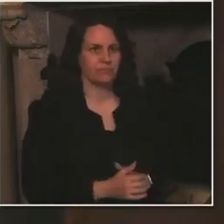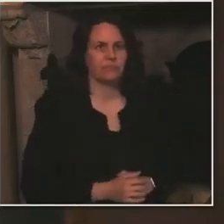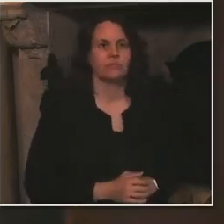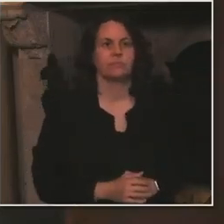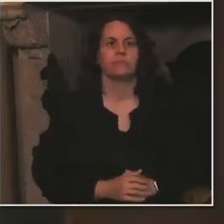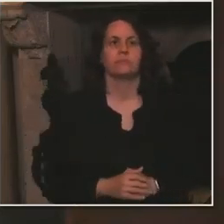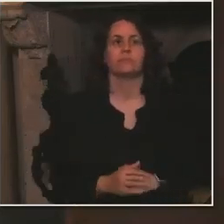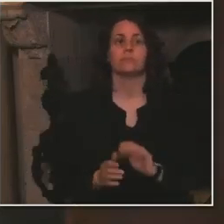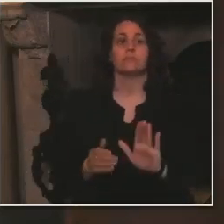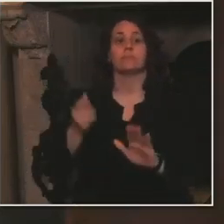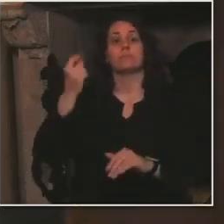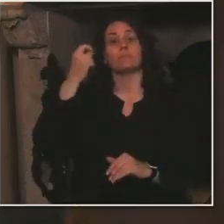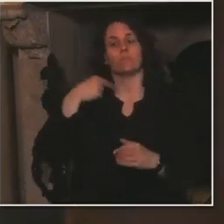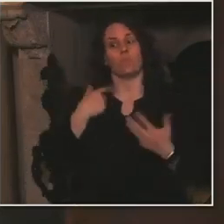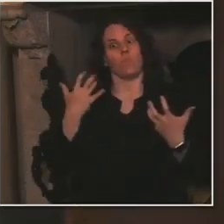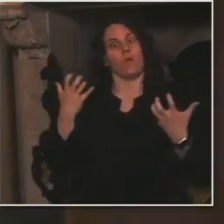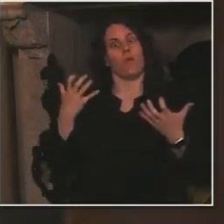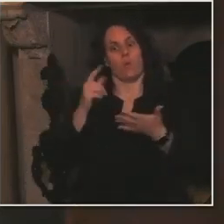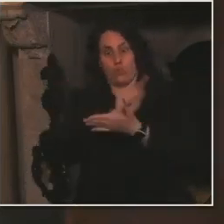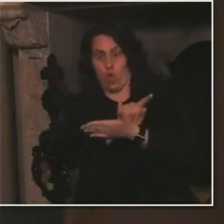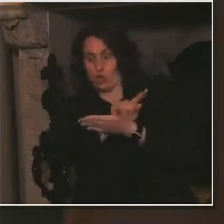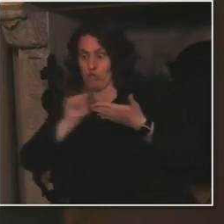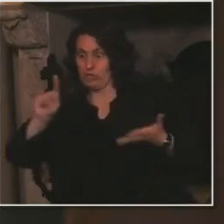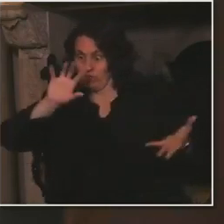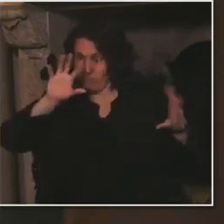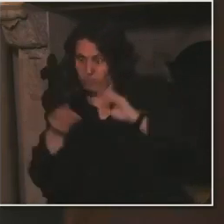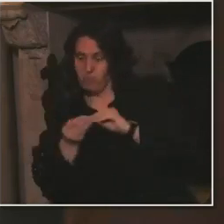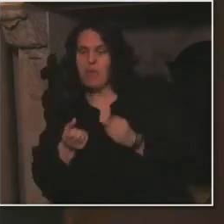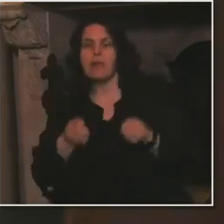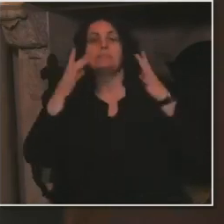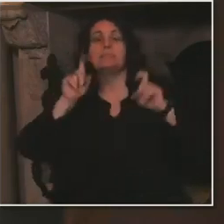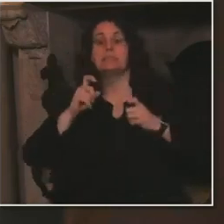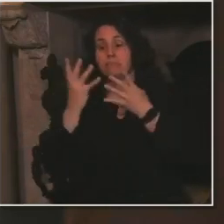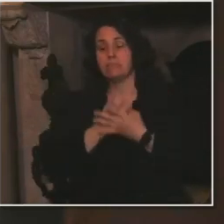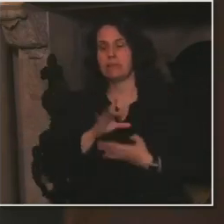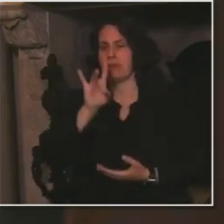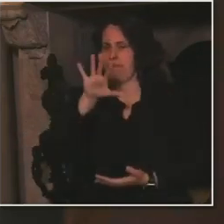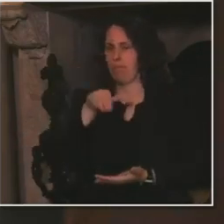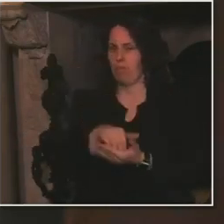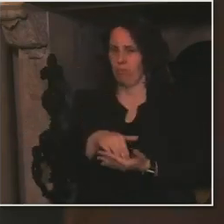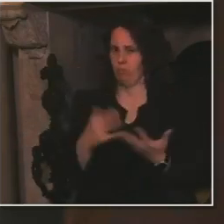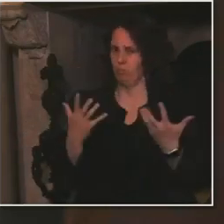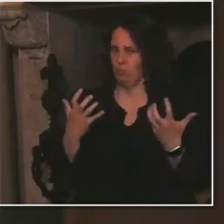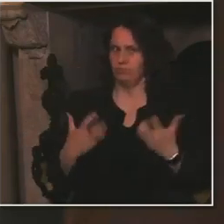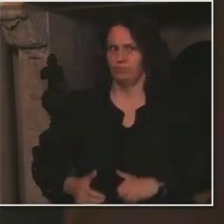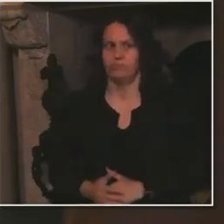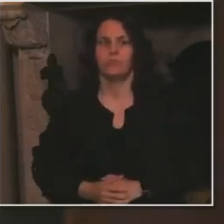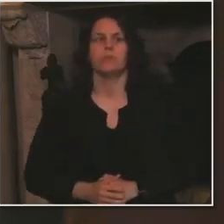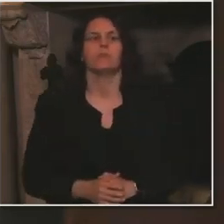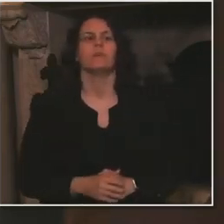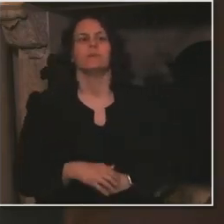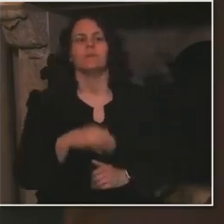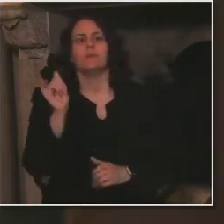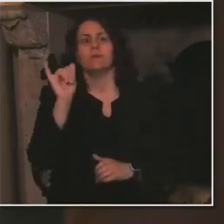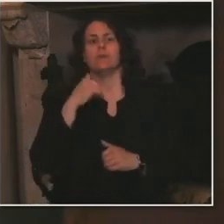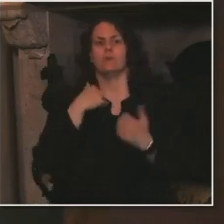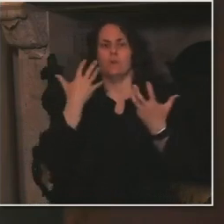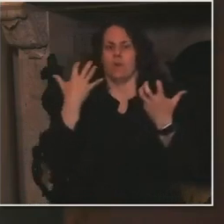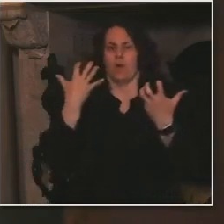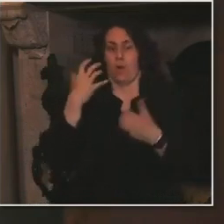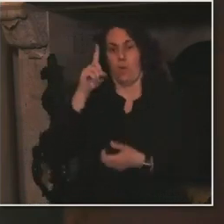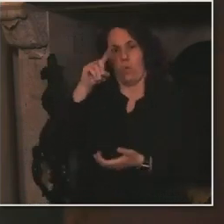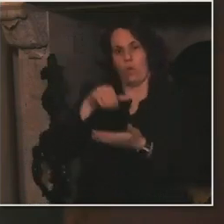week, and to hire 1,000 contact tracers. Just like our commitment to reporting our progress toward meeting the gating criteria,